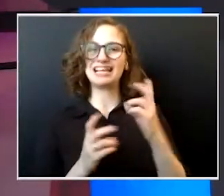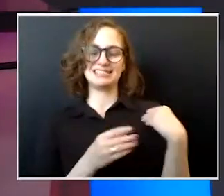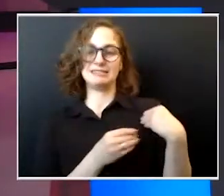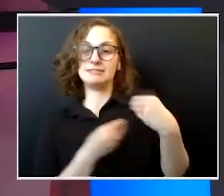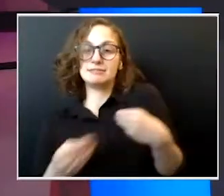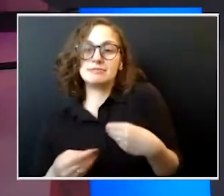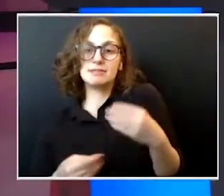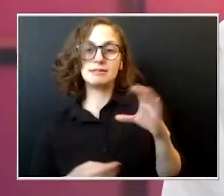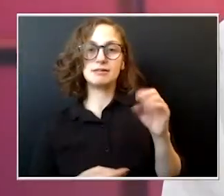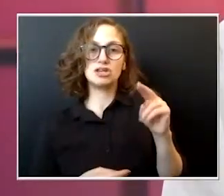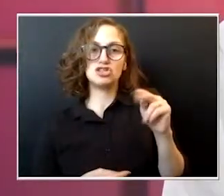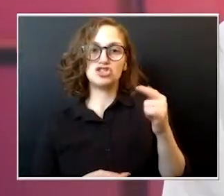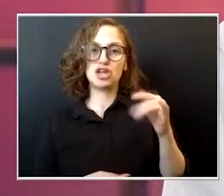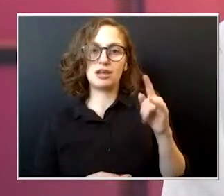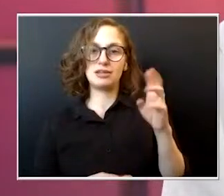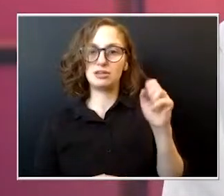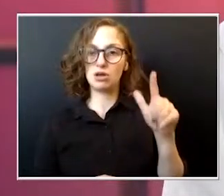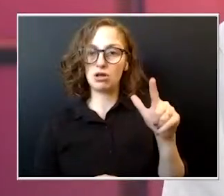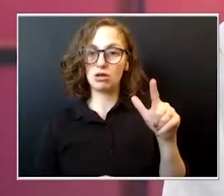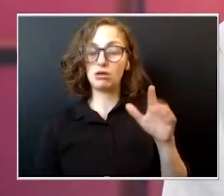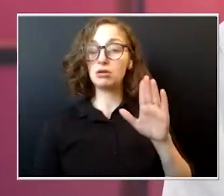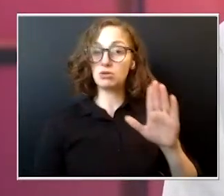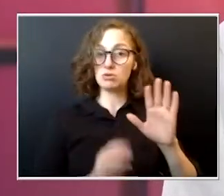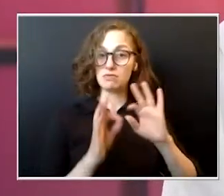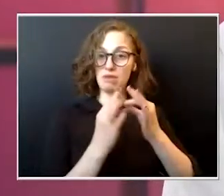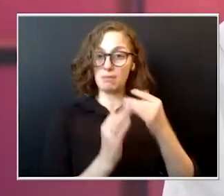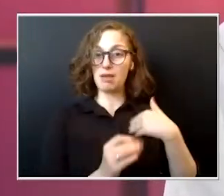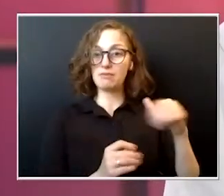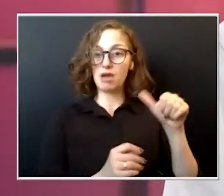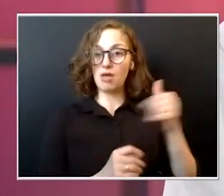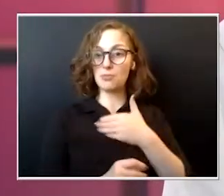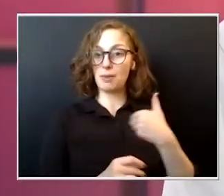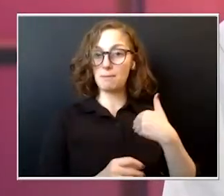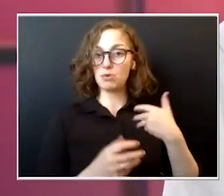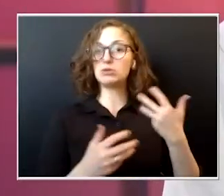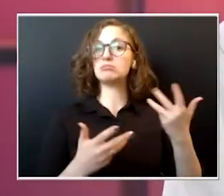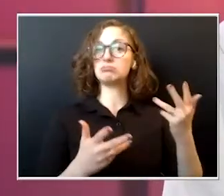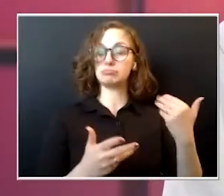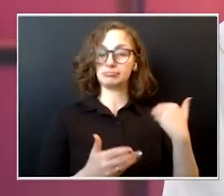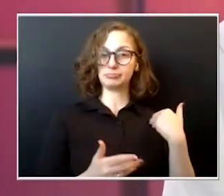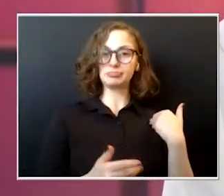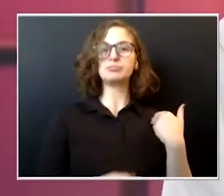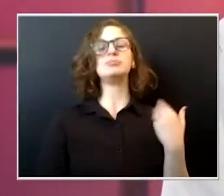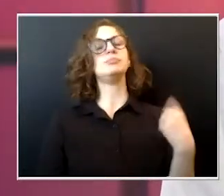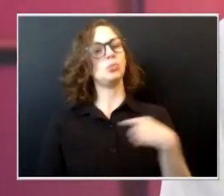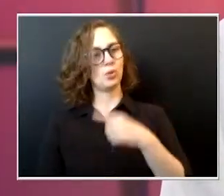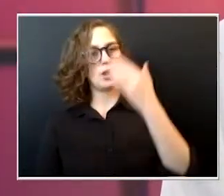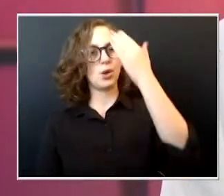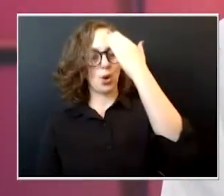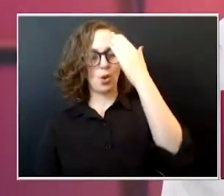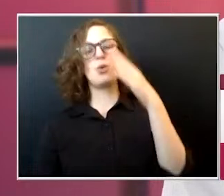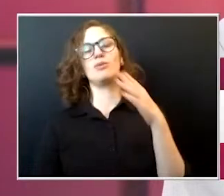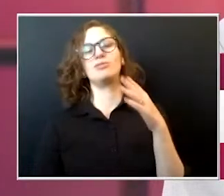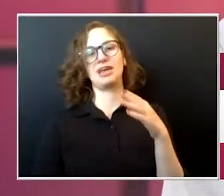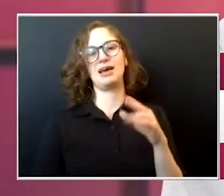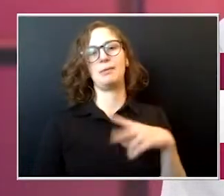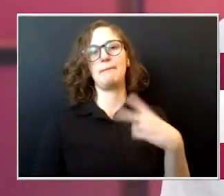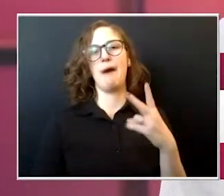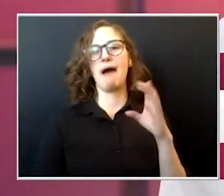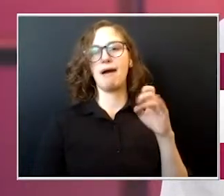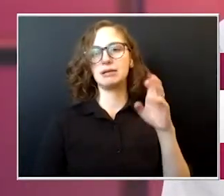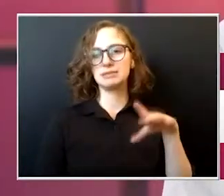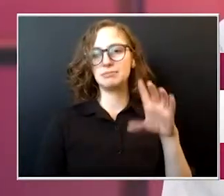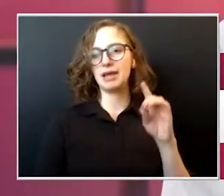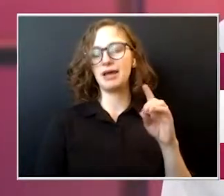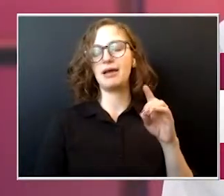this? So that's an excellent question. So we know bicuspid aortic valves can run within families. There's not a clear